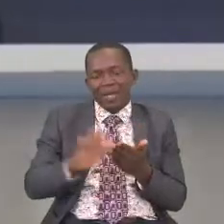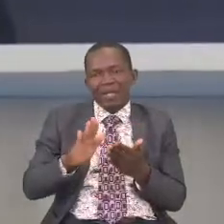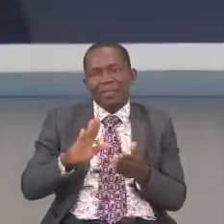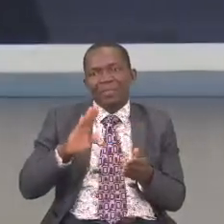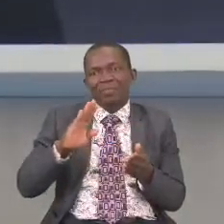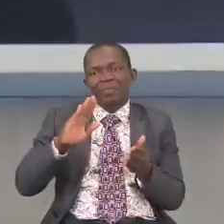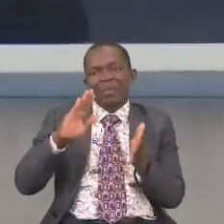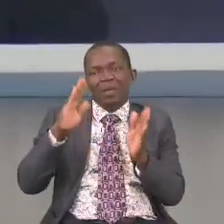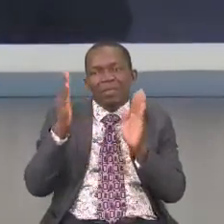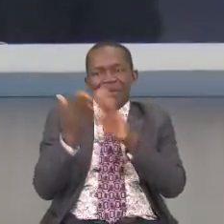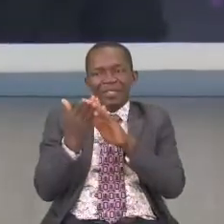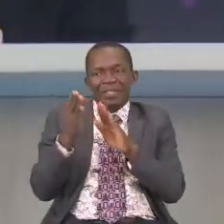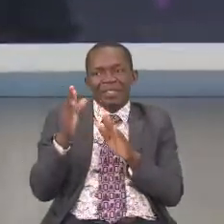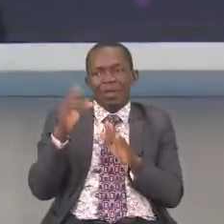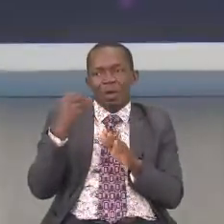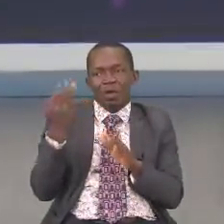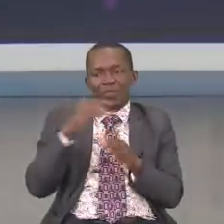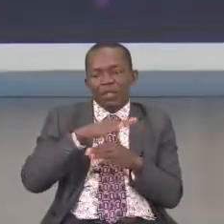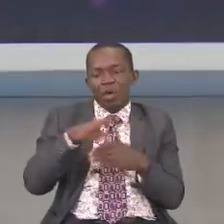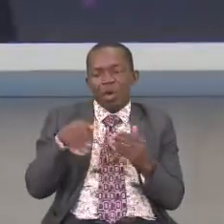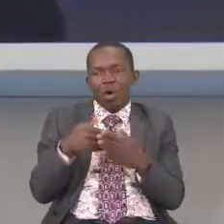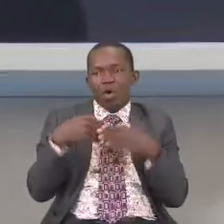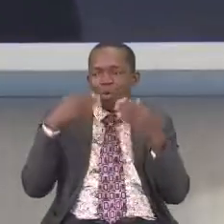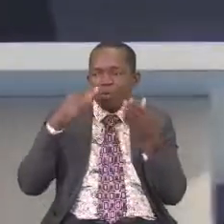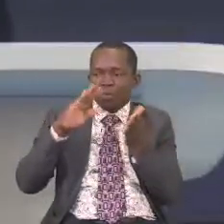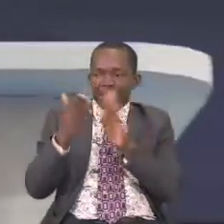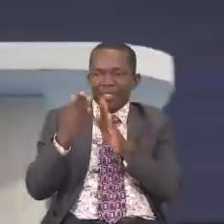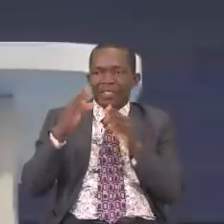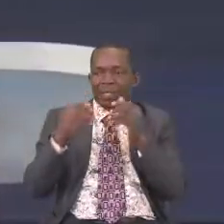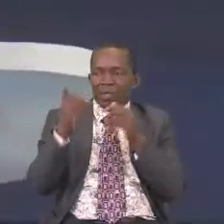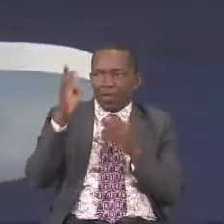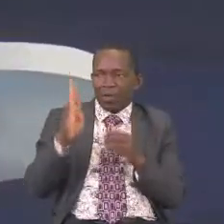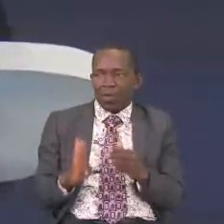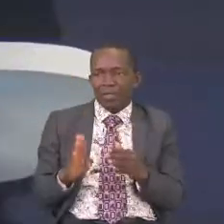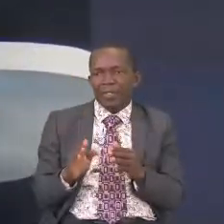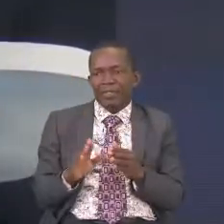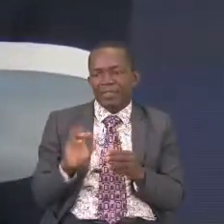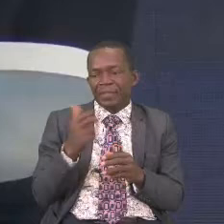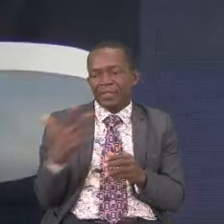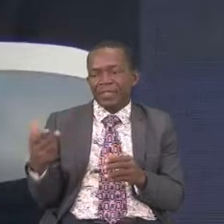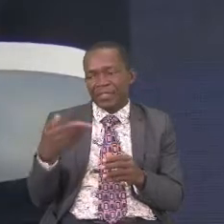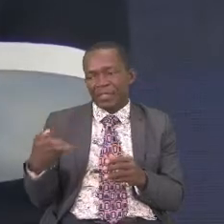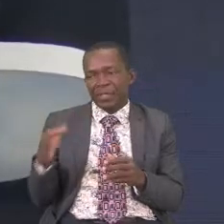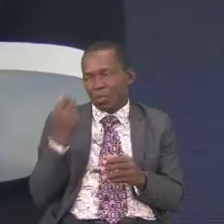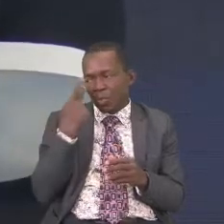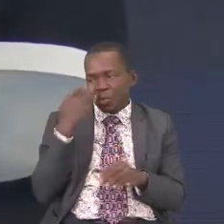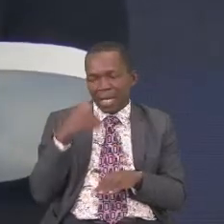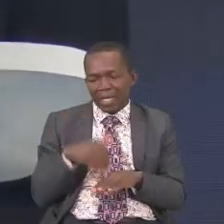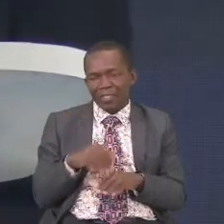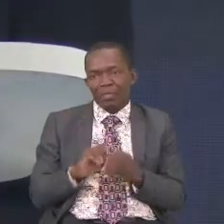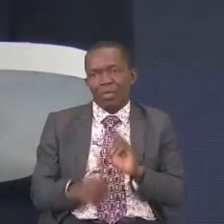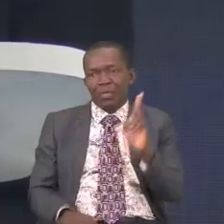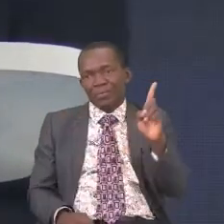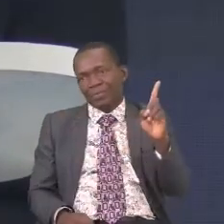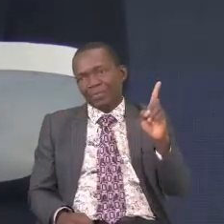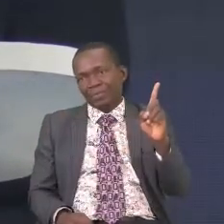presence of the omnipresent God. Three things we're looking at here. Number one,